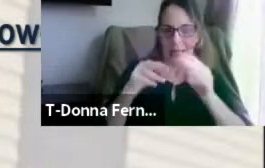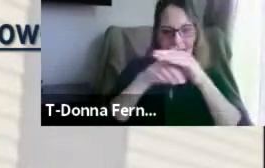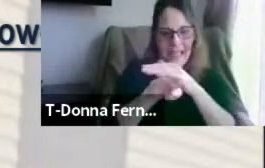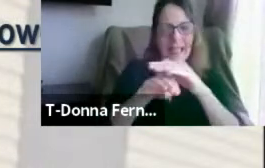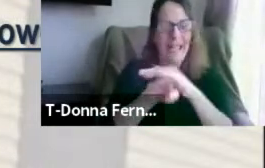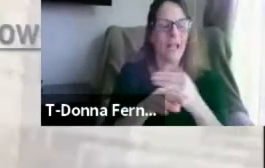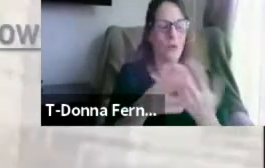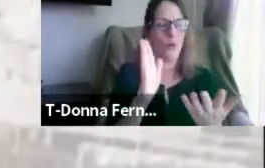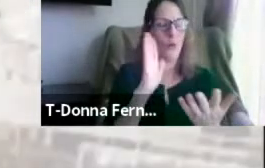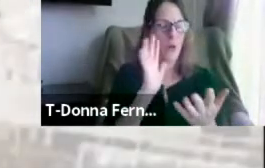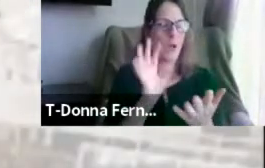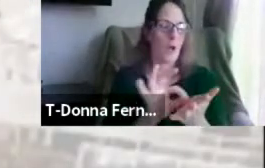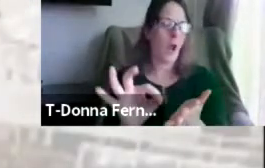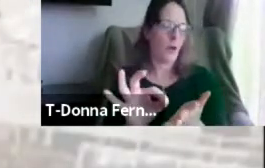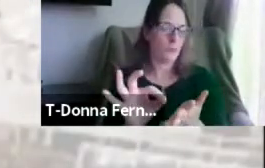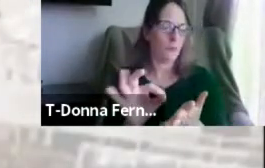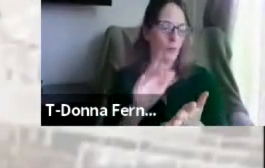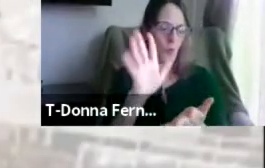any given time.